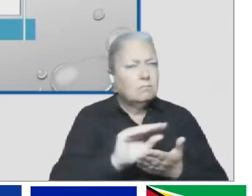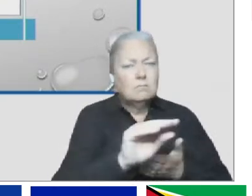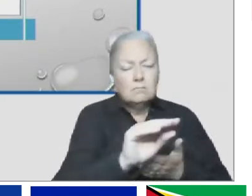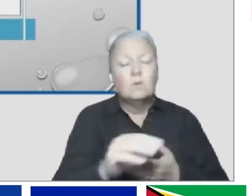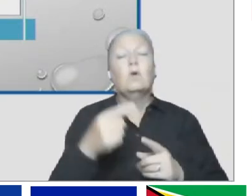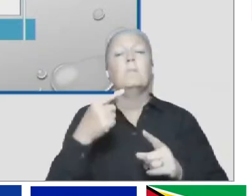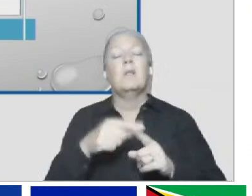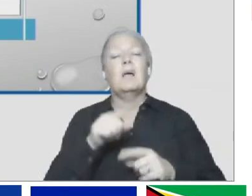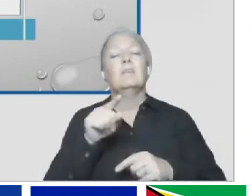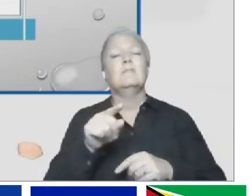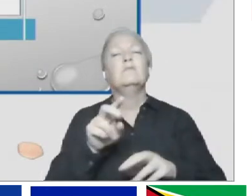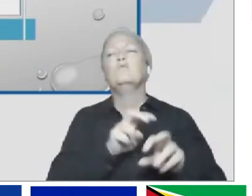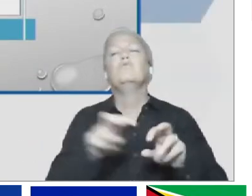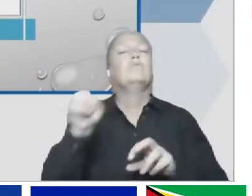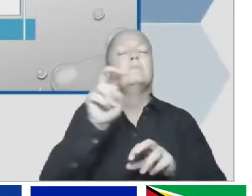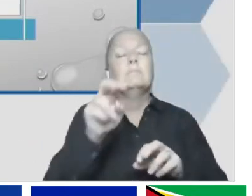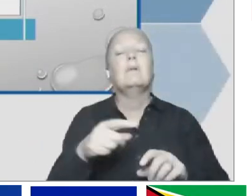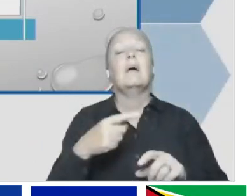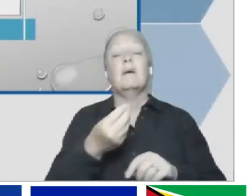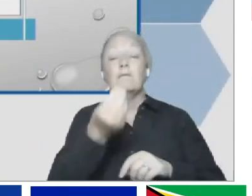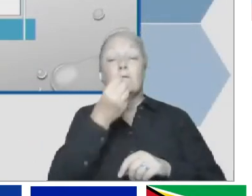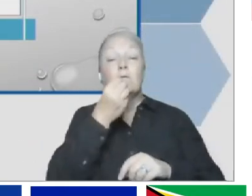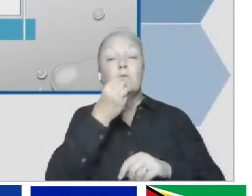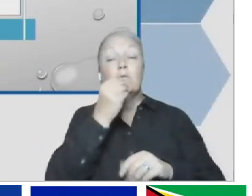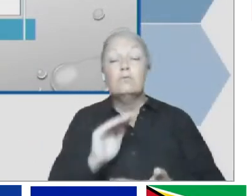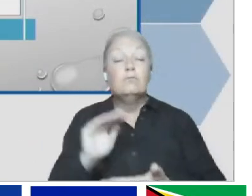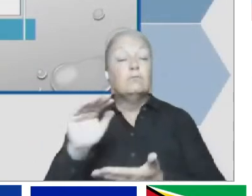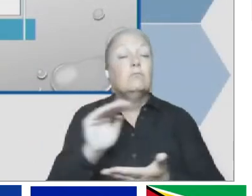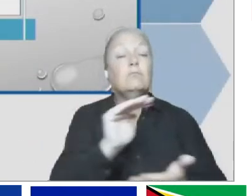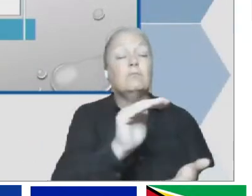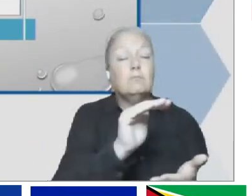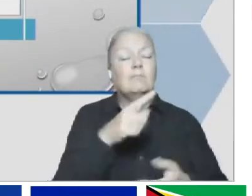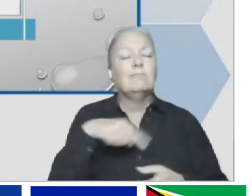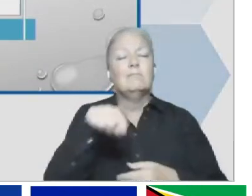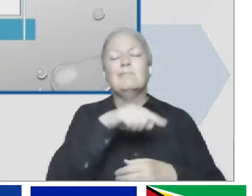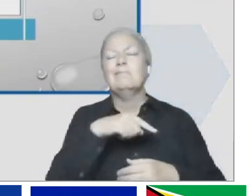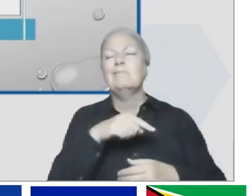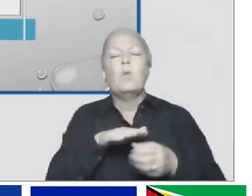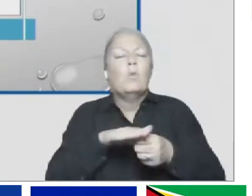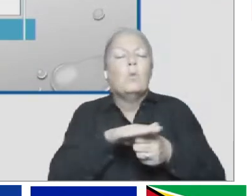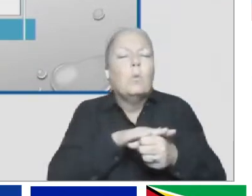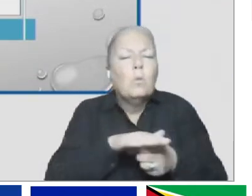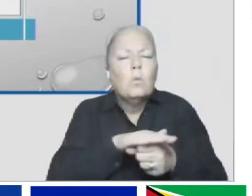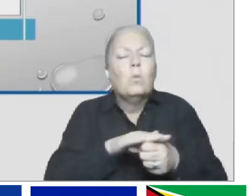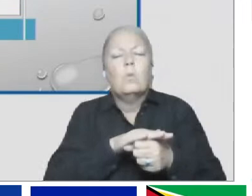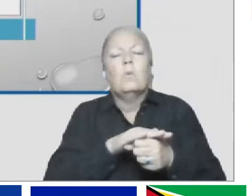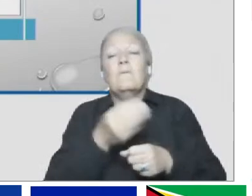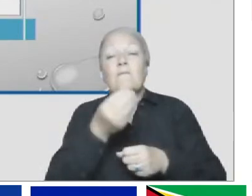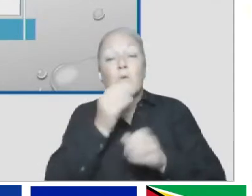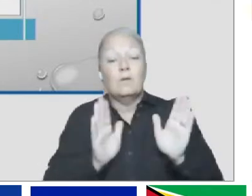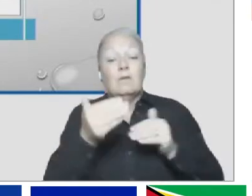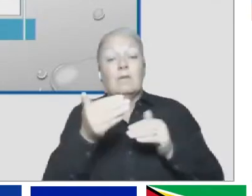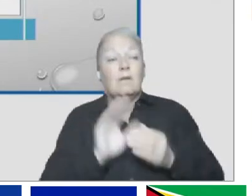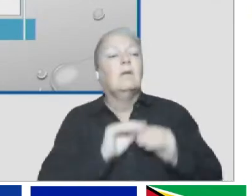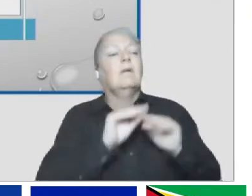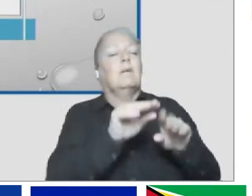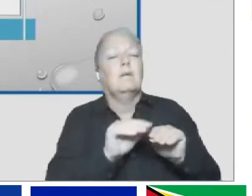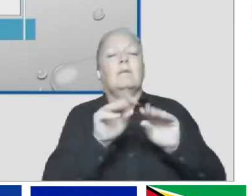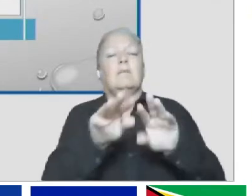of locally grown foods in love boxes began, the aggregate of which amounted